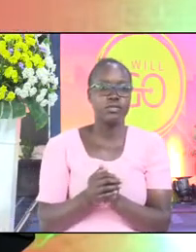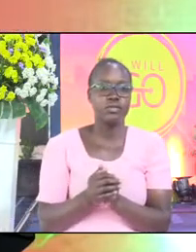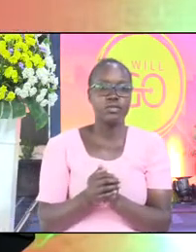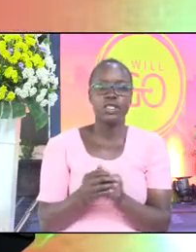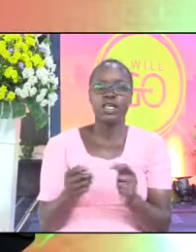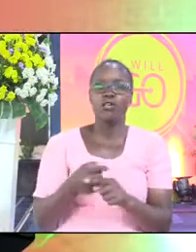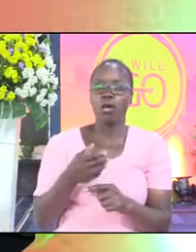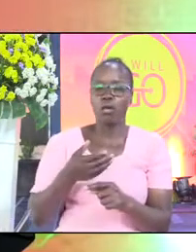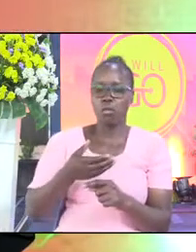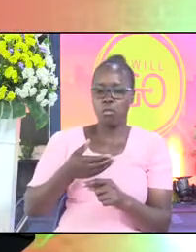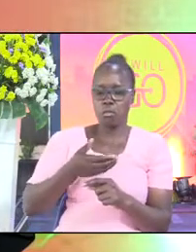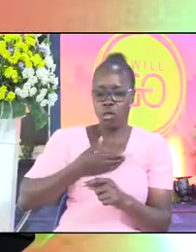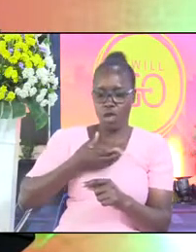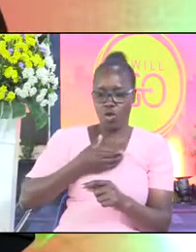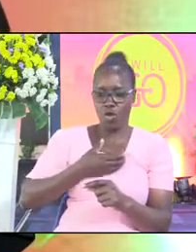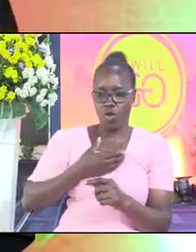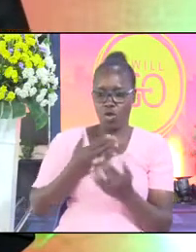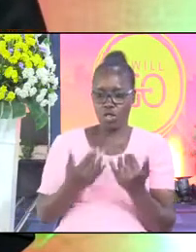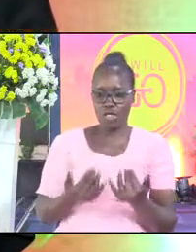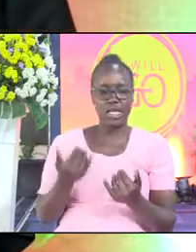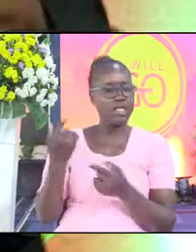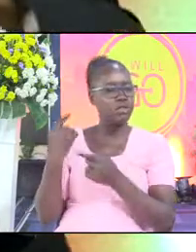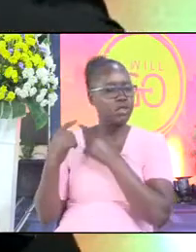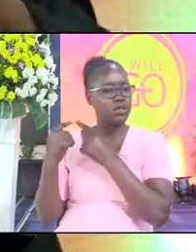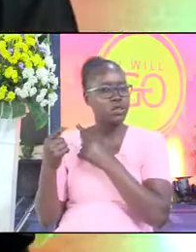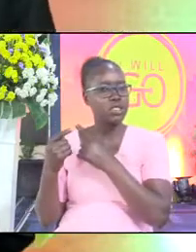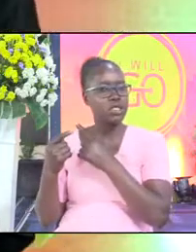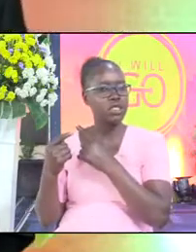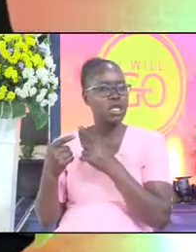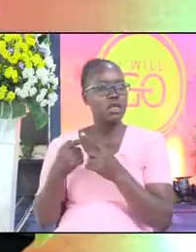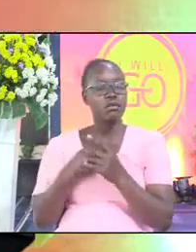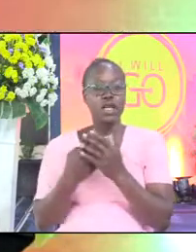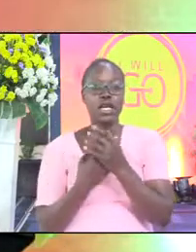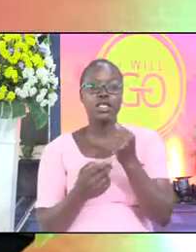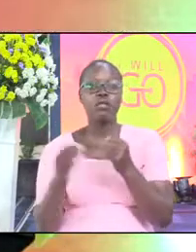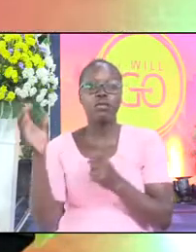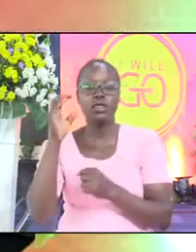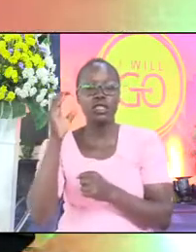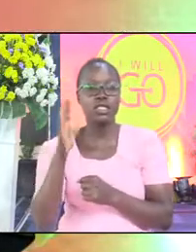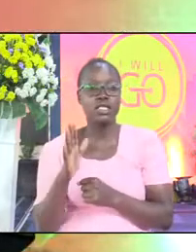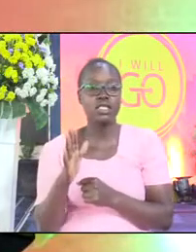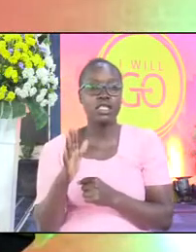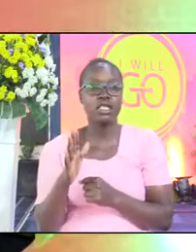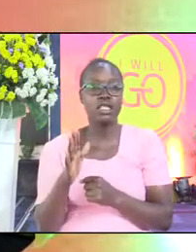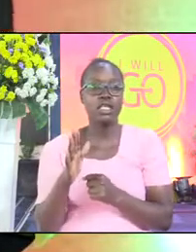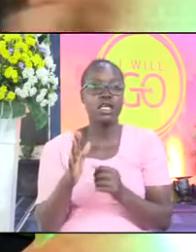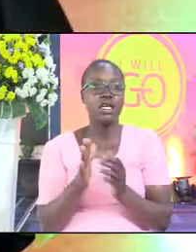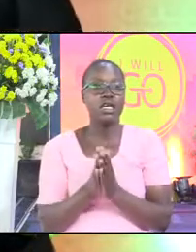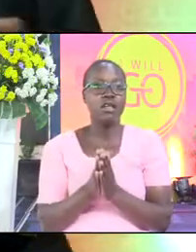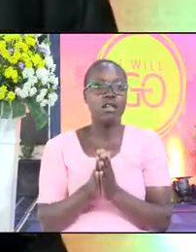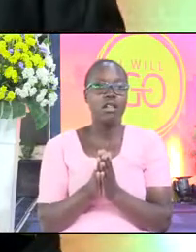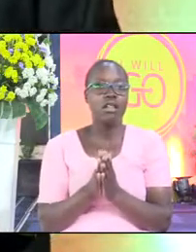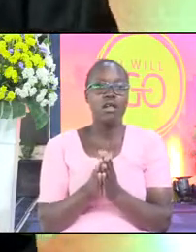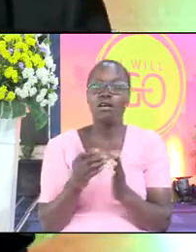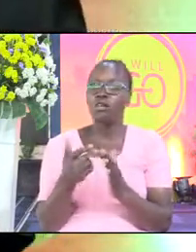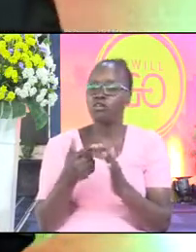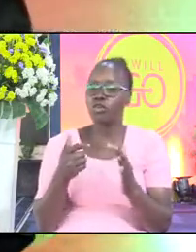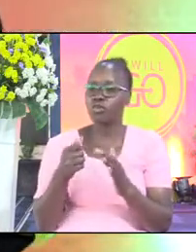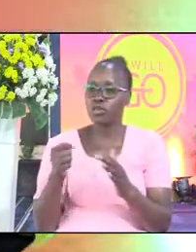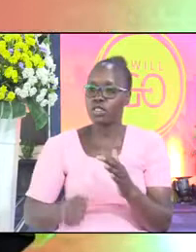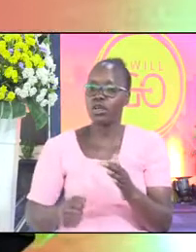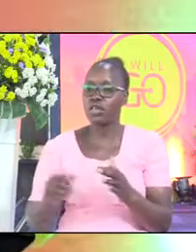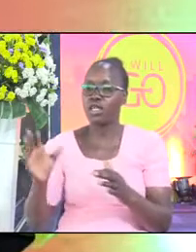From my own childhood experience, you see, I am a dual citizen. My mother's from Guyana, South America.